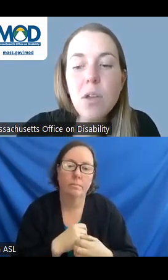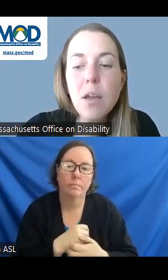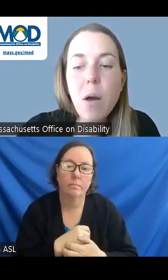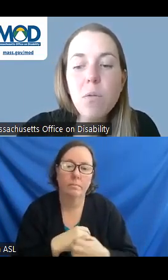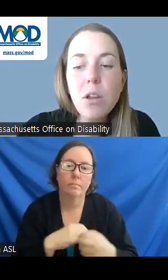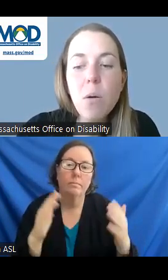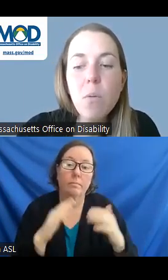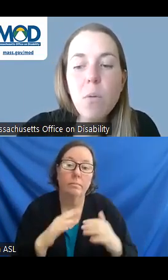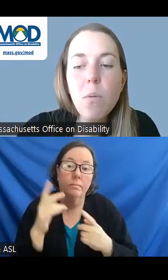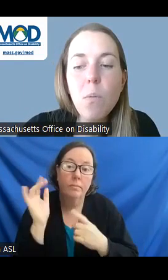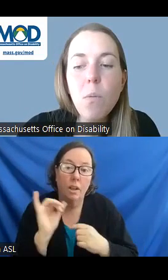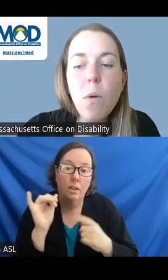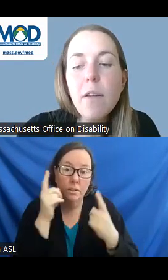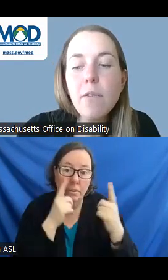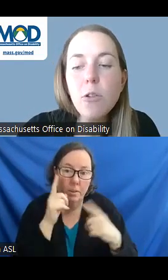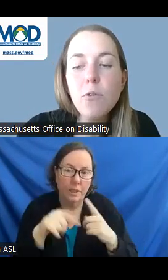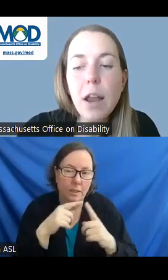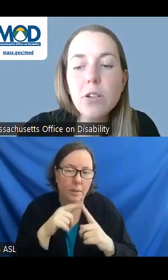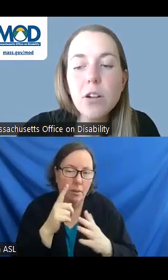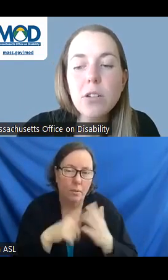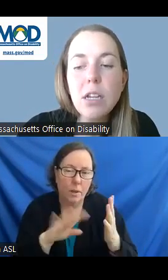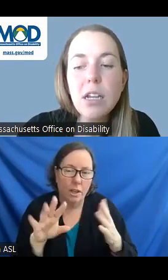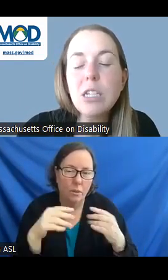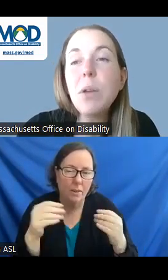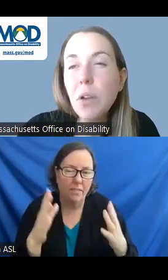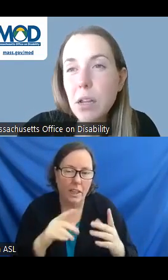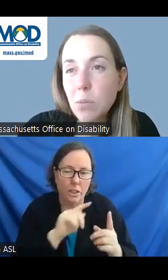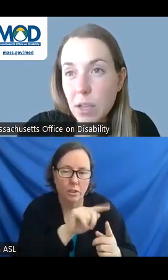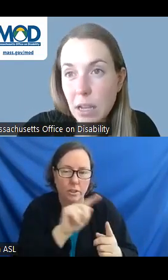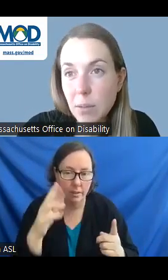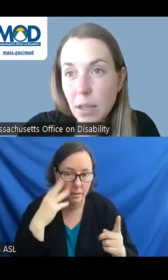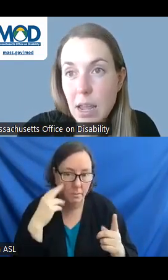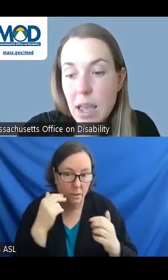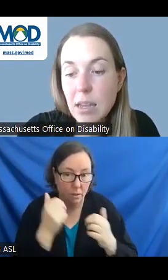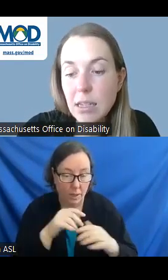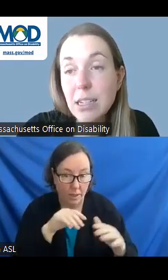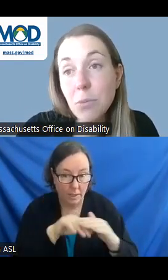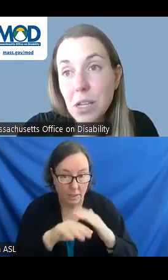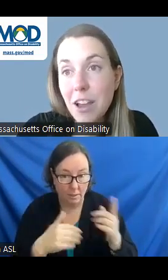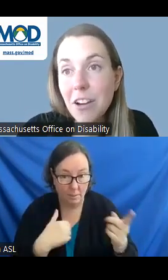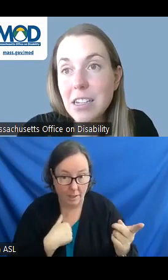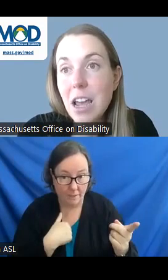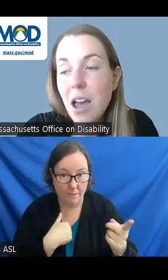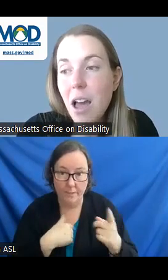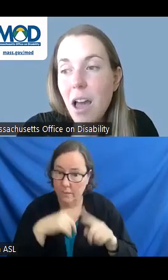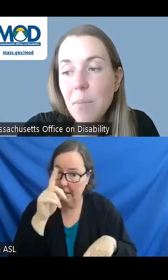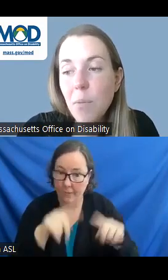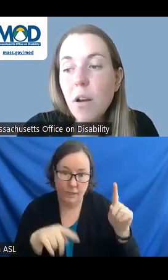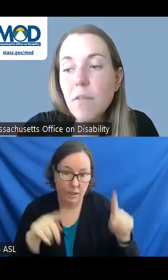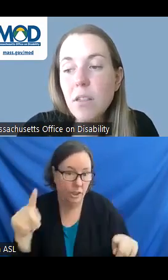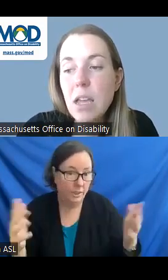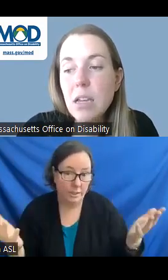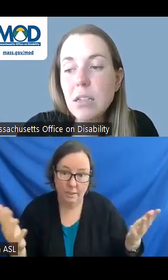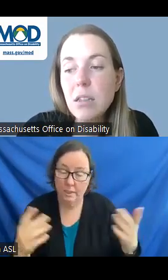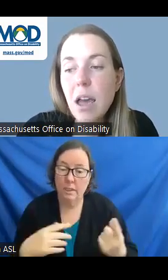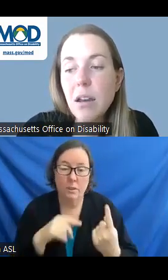Also think about, what your vendor's experience with accessibility is, because it really varies. One